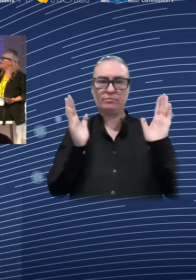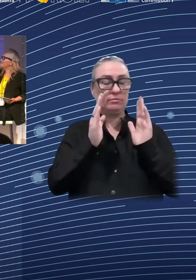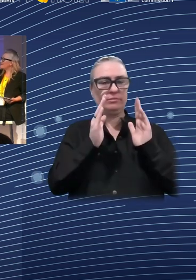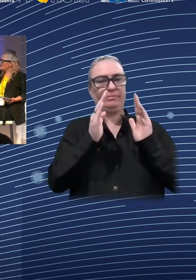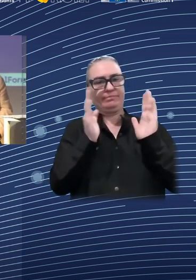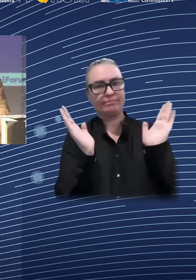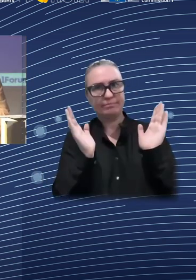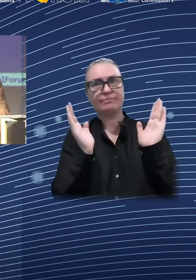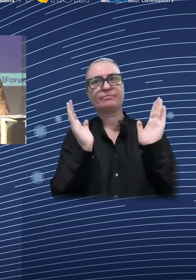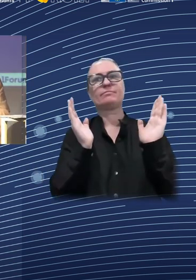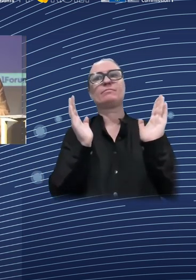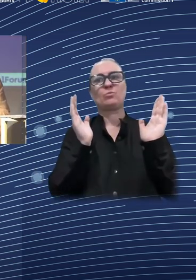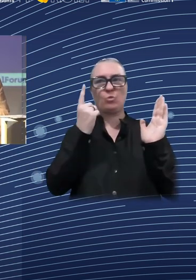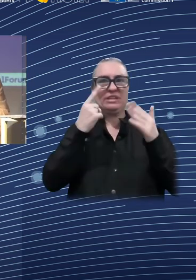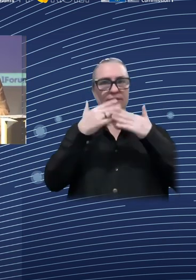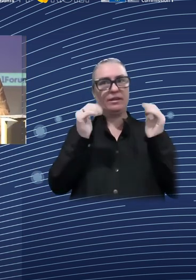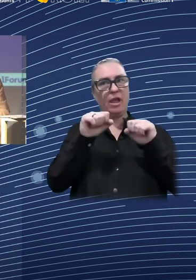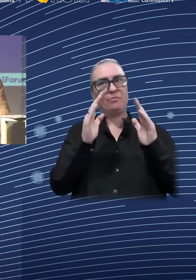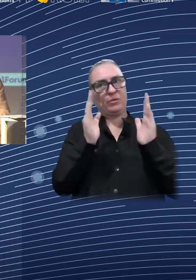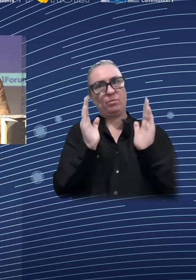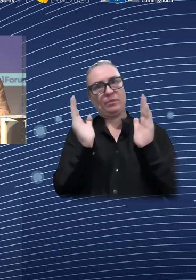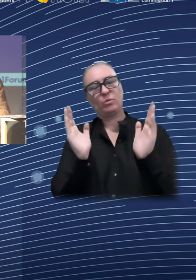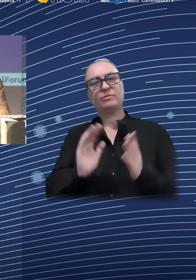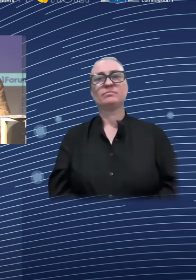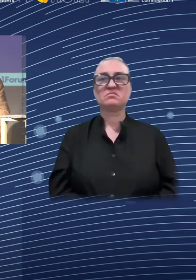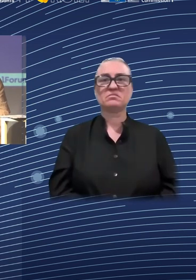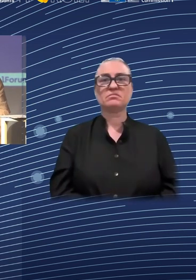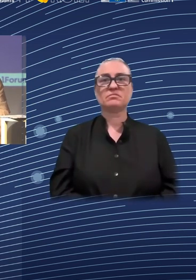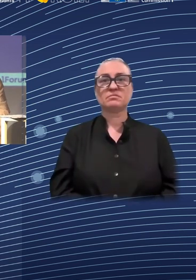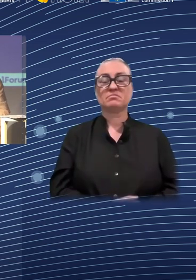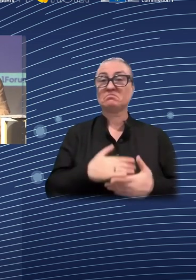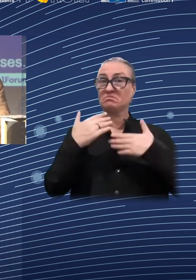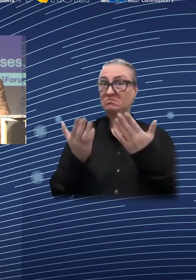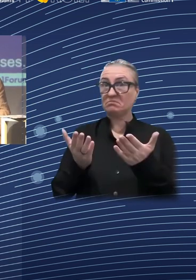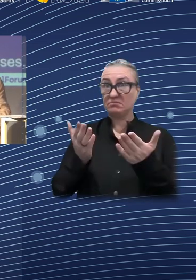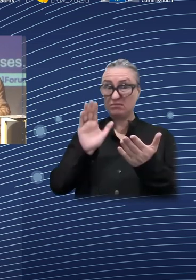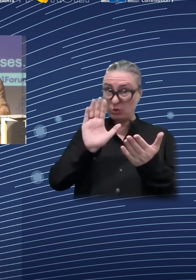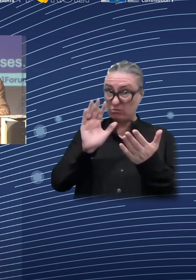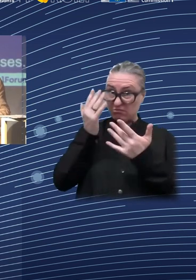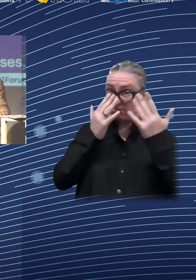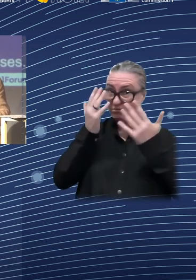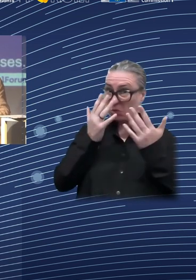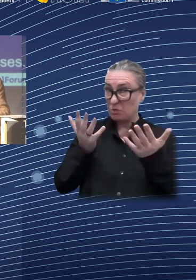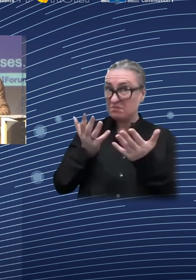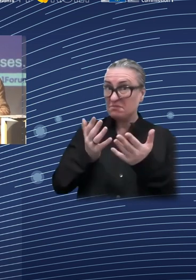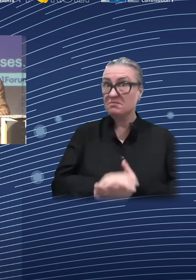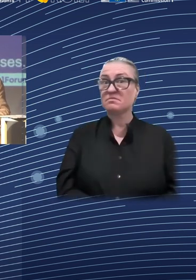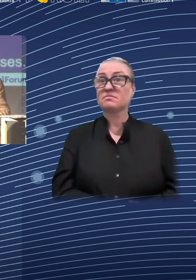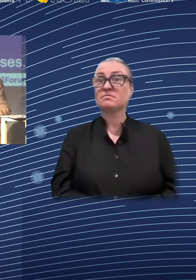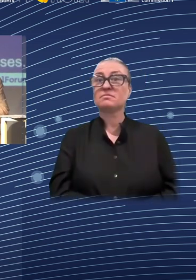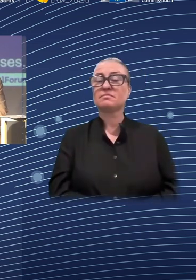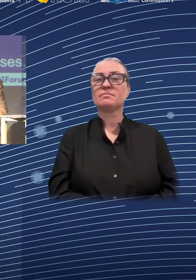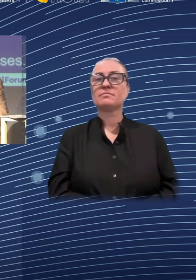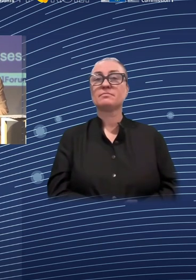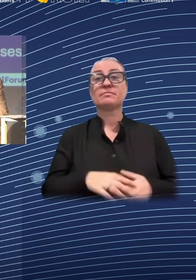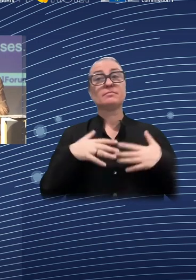businesses. So what is really needed is help for businesses to design the roadmaps, how they can